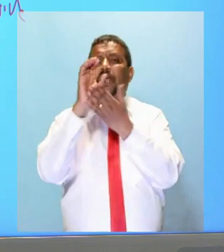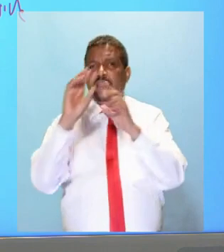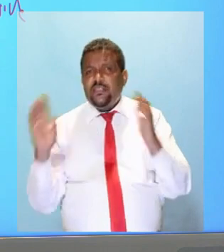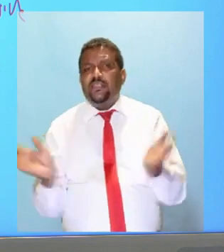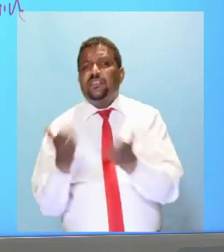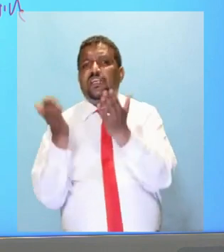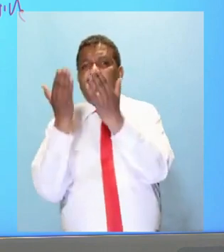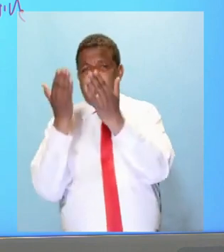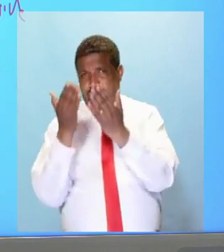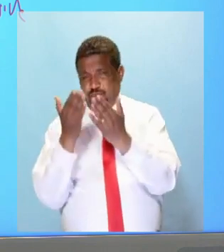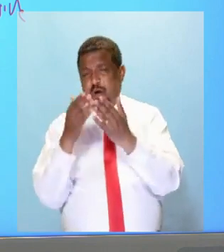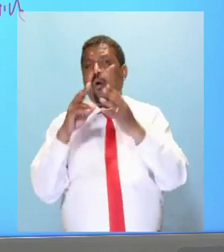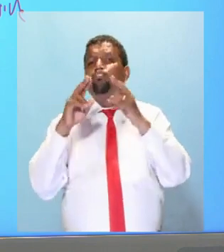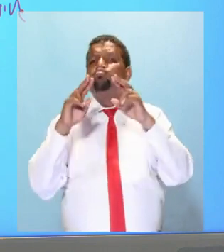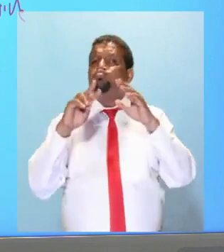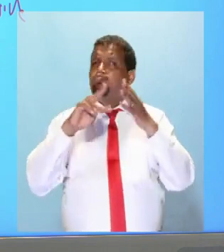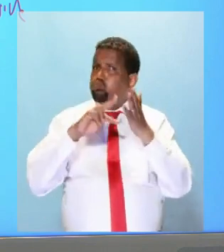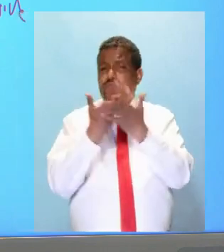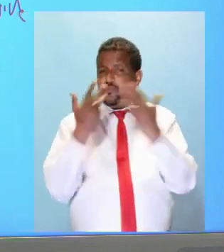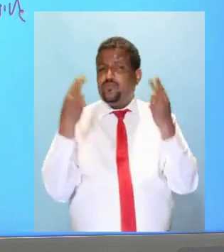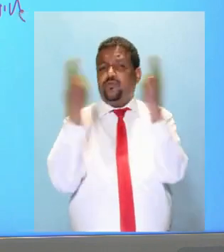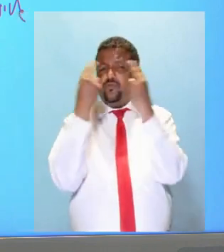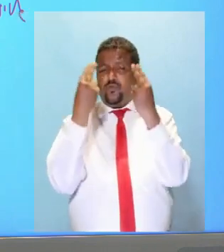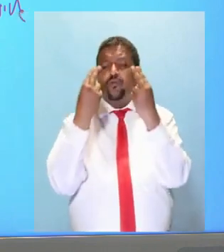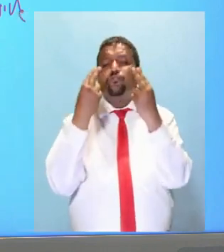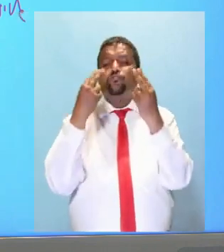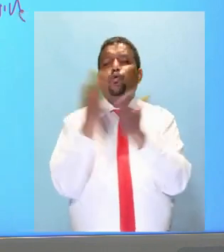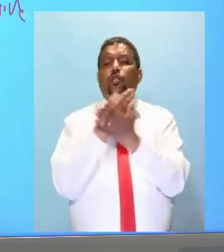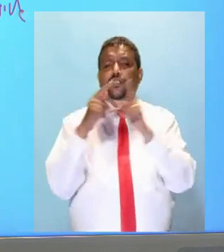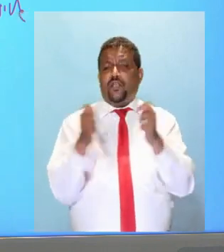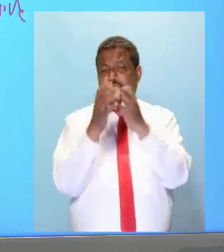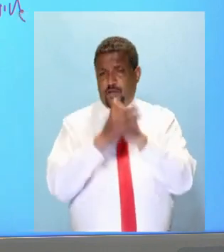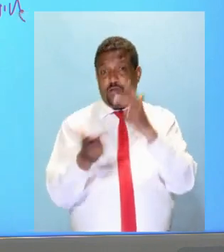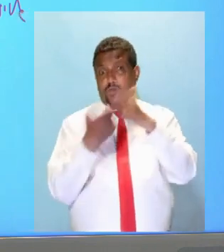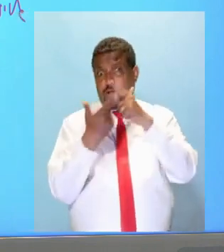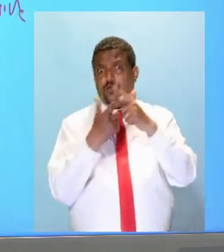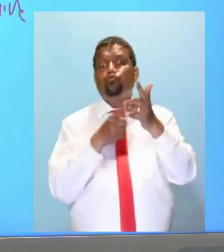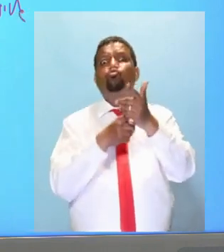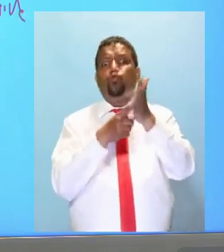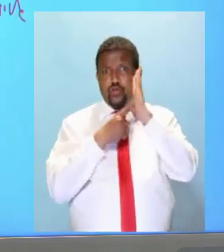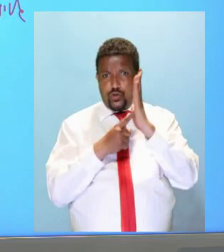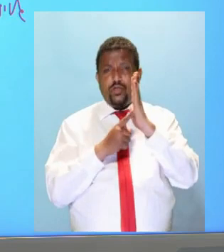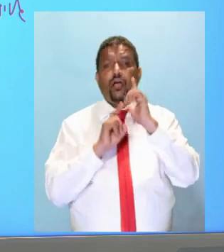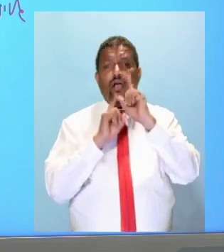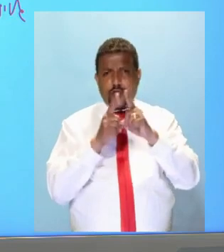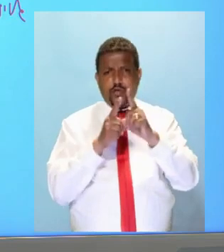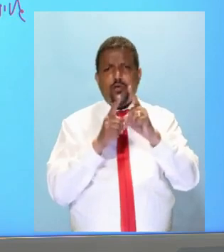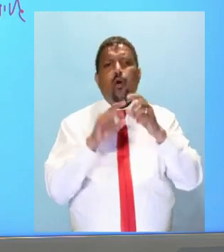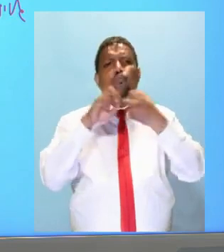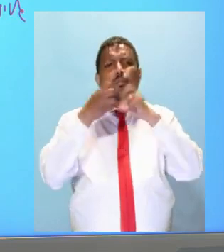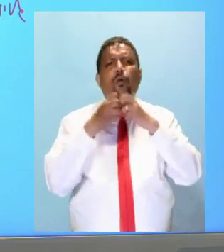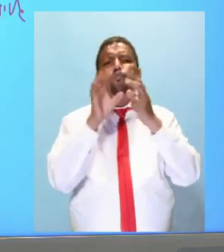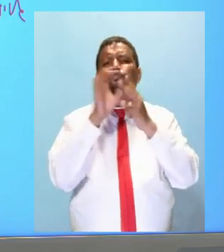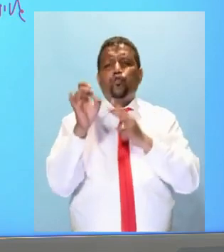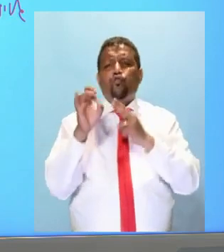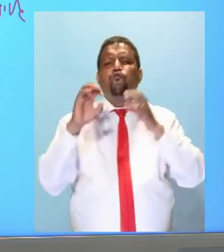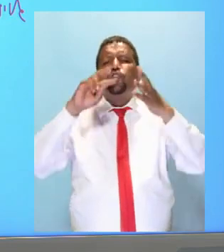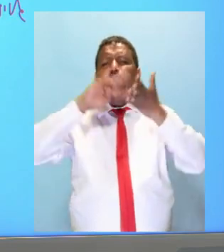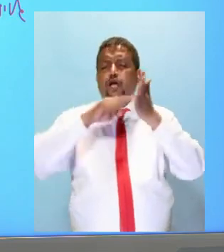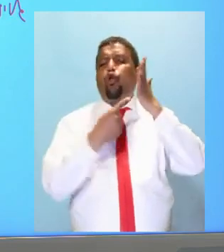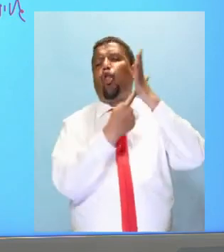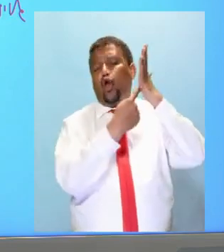intensive production technique? This is the second question. It addresses the problem of choices of